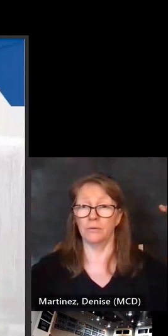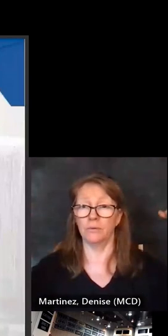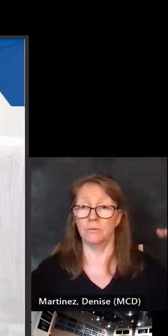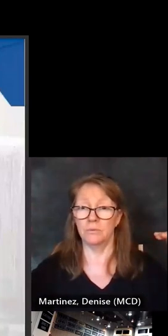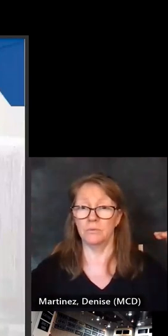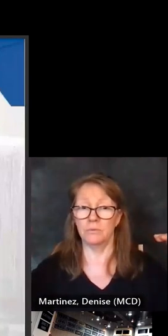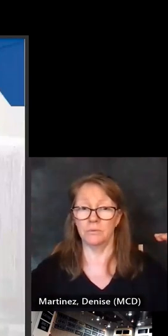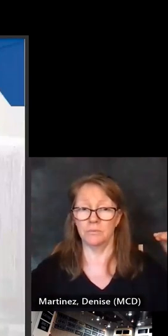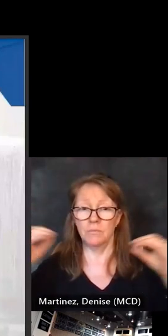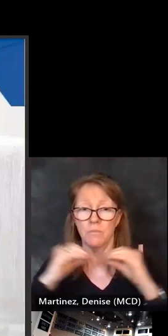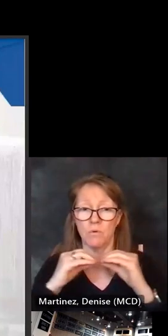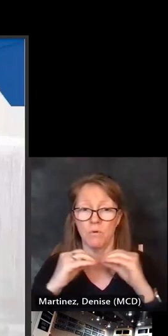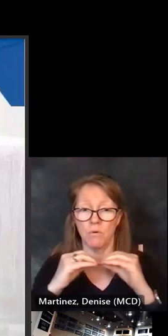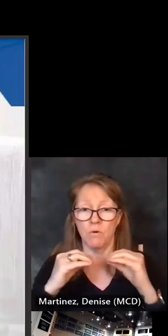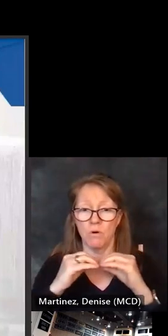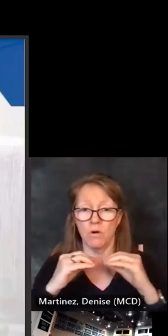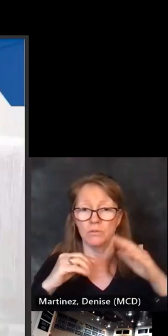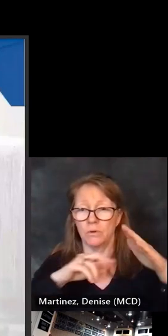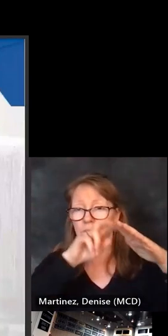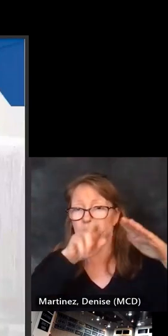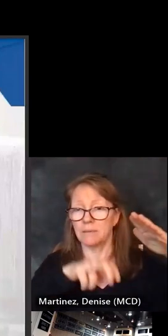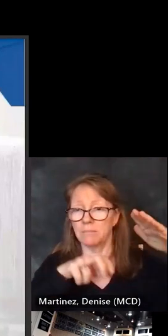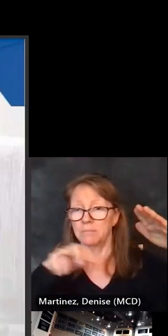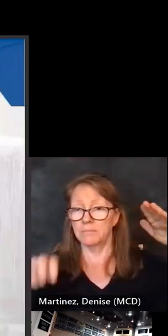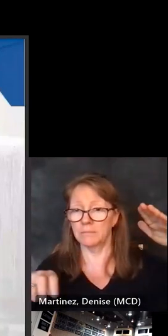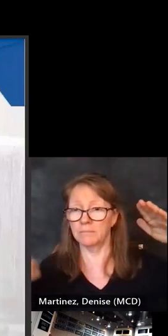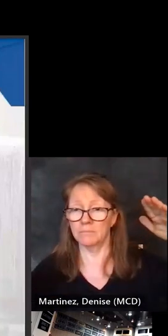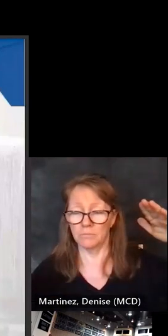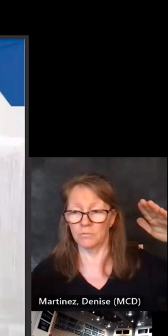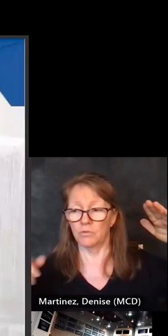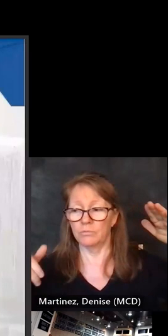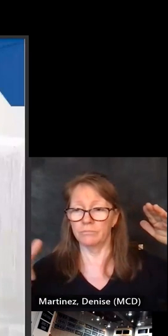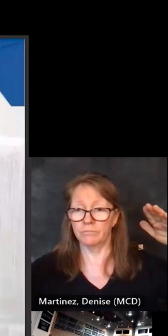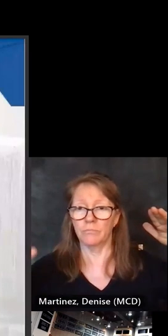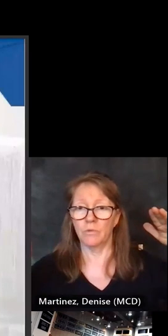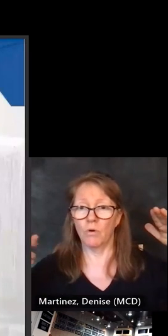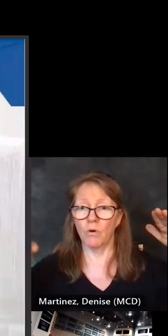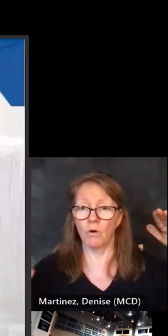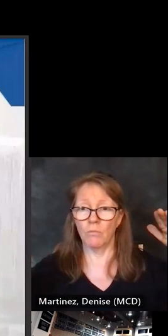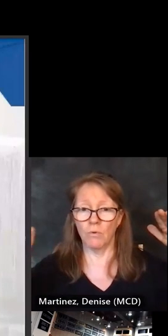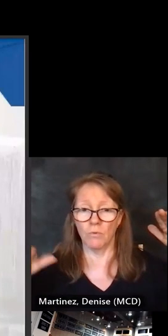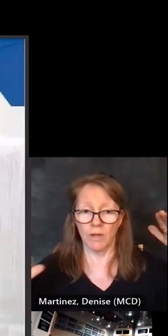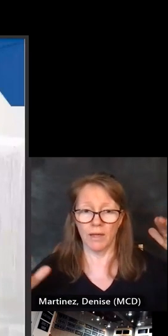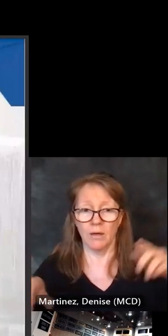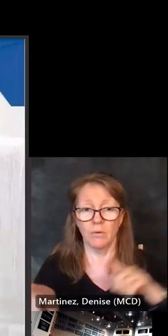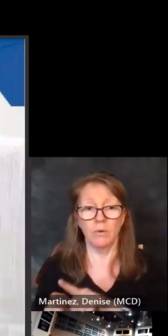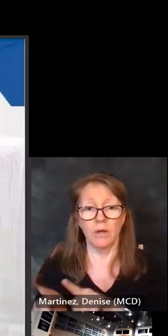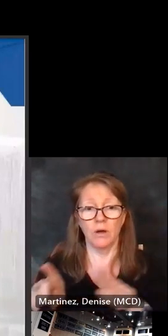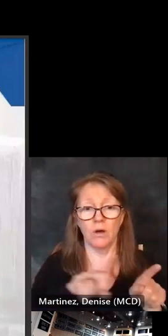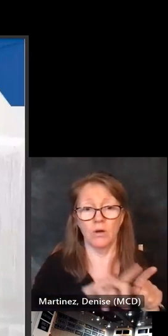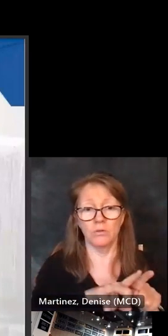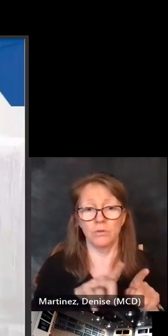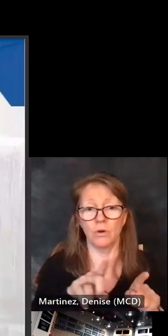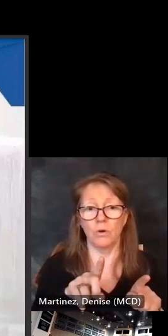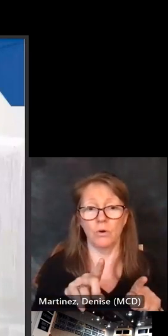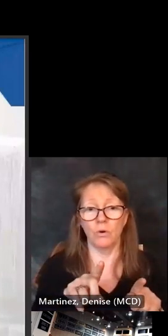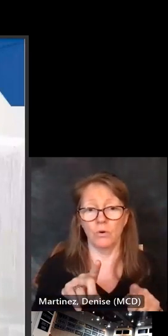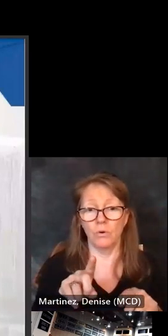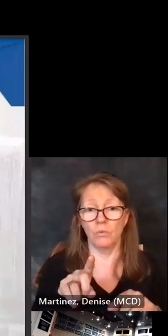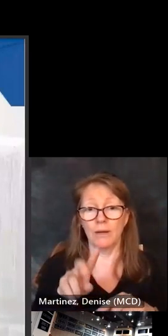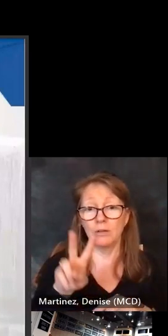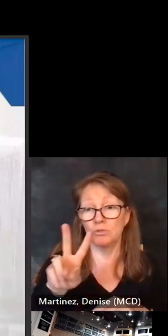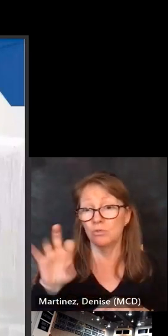you get to the Arborway. We also actually reduced the finished floor elevation by 2 feet, reduced the building height by